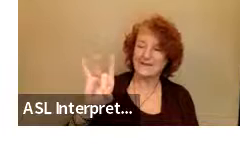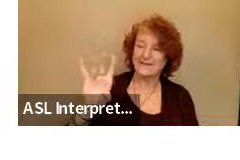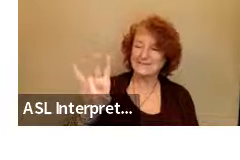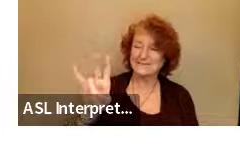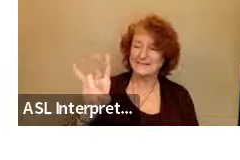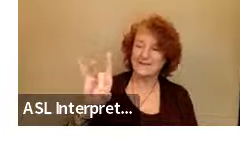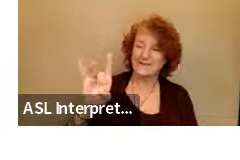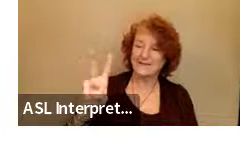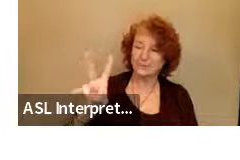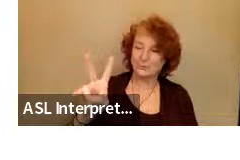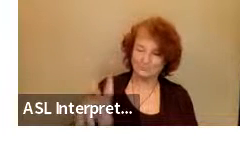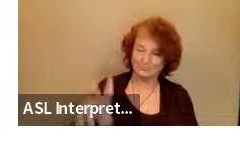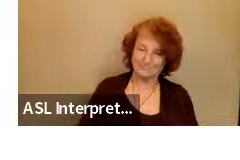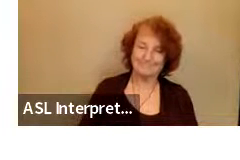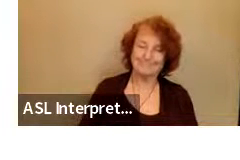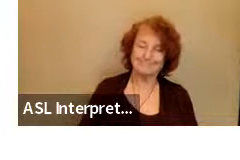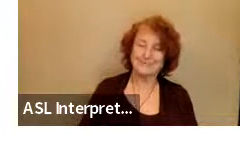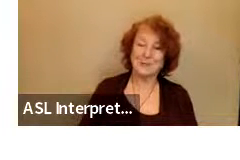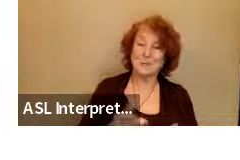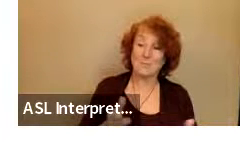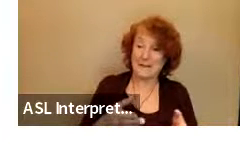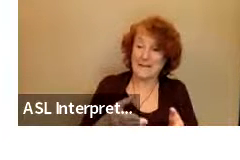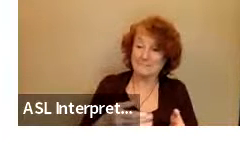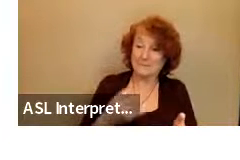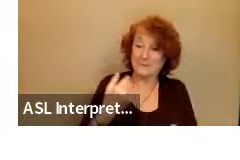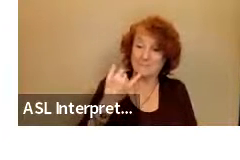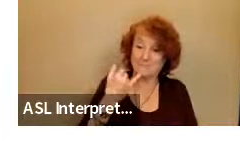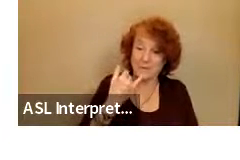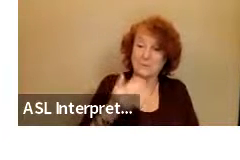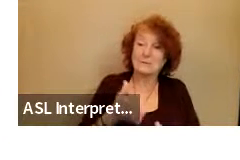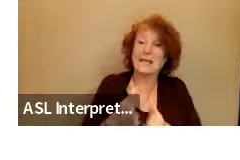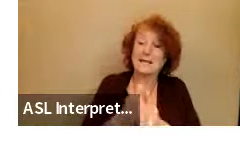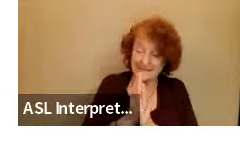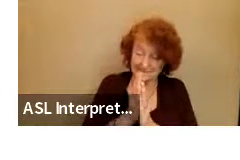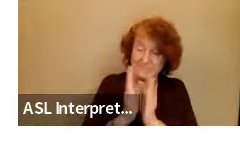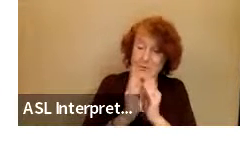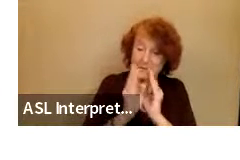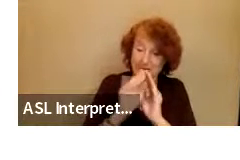253-215-8782. When prompted, enter the meeting ID, which is